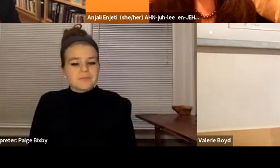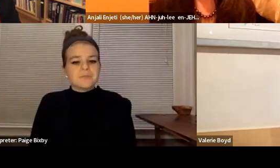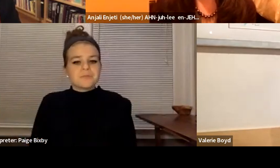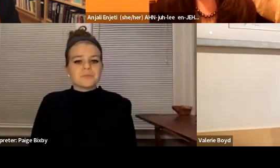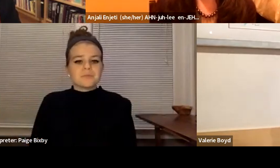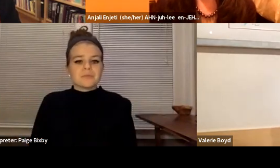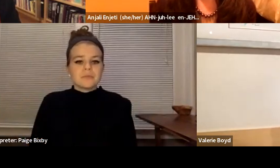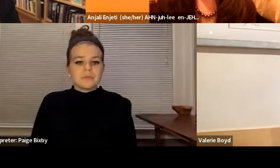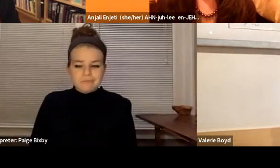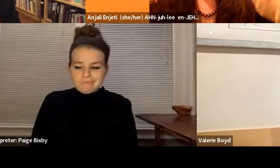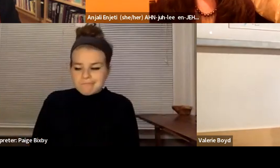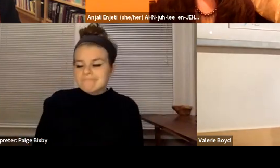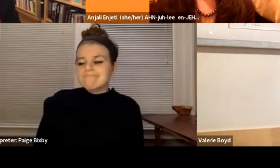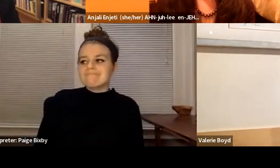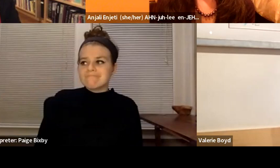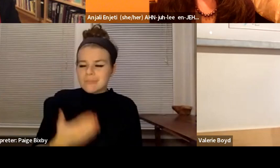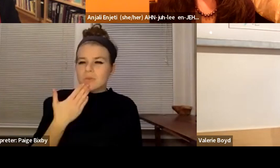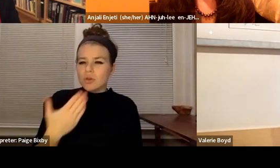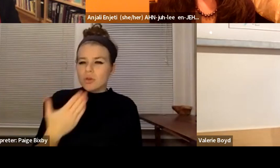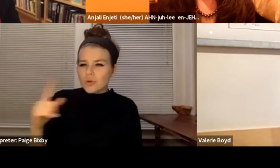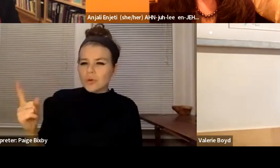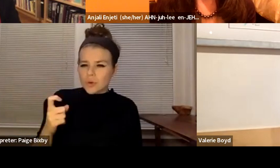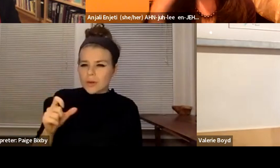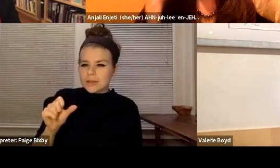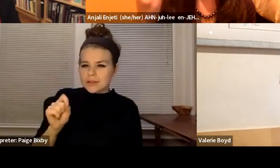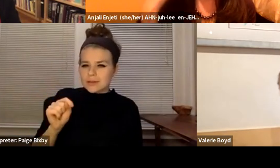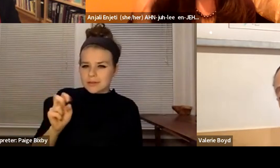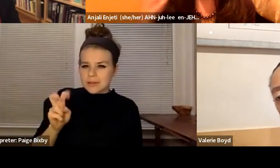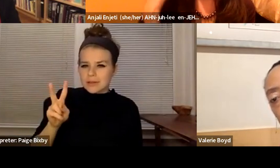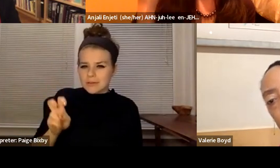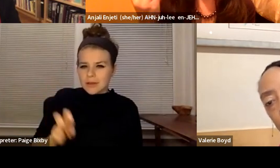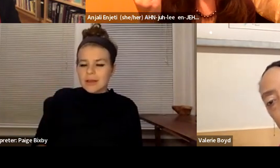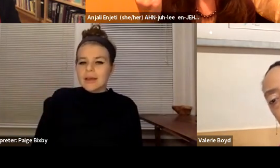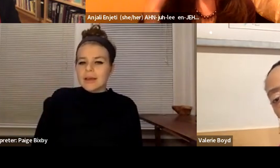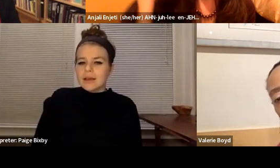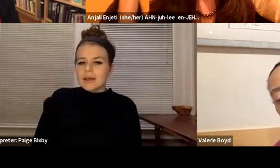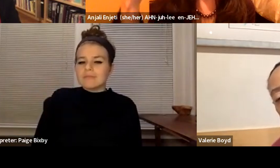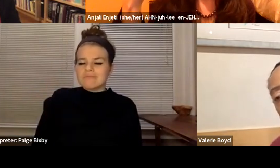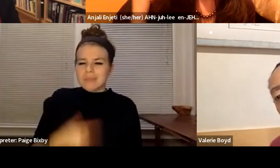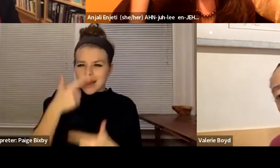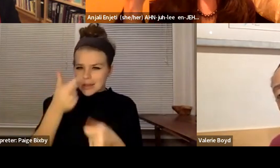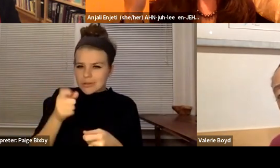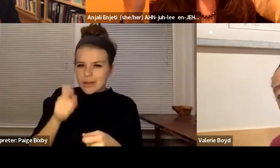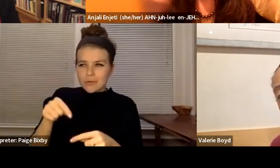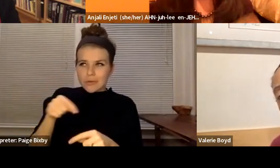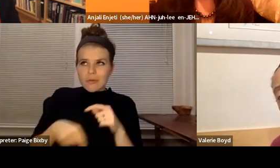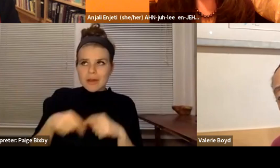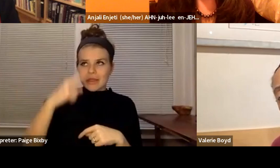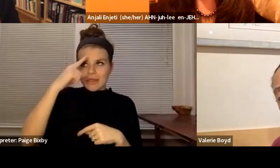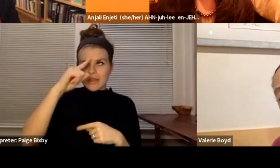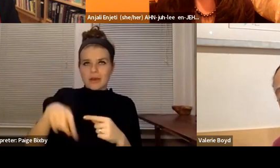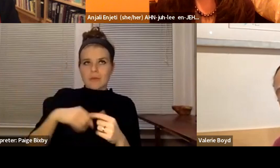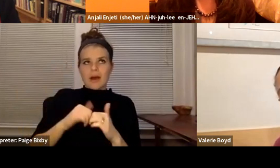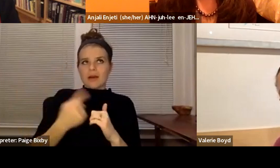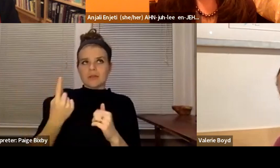You know, I would say it's a good question, Steve. And it's interesting to having to go back to think about how something came about